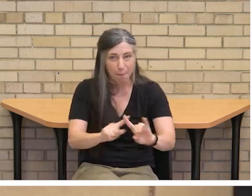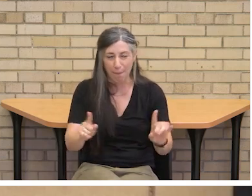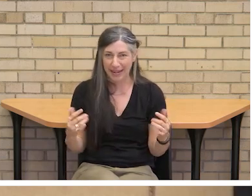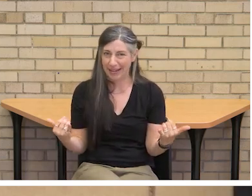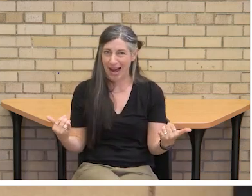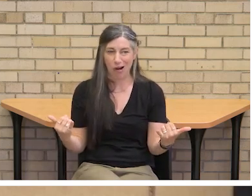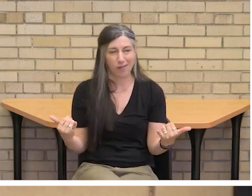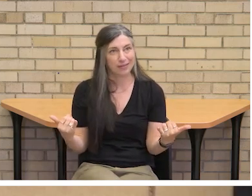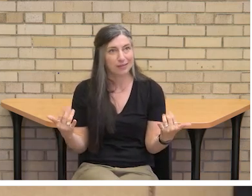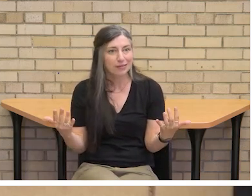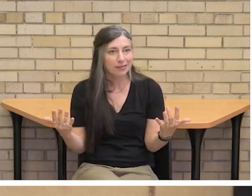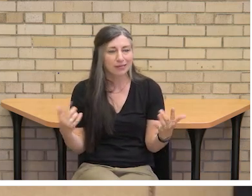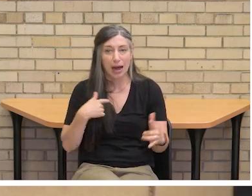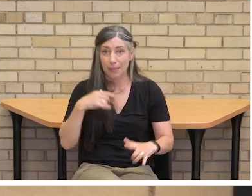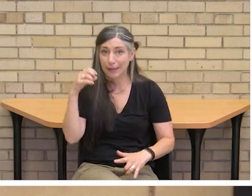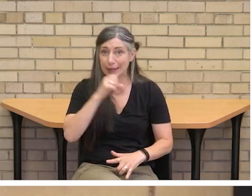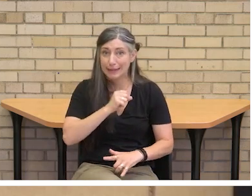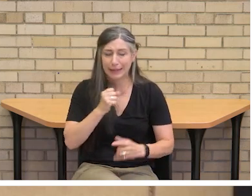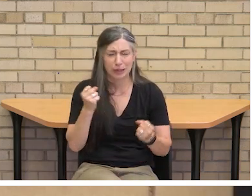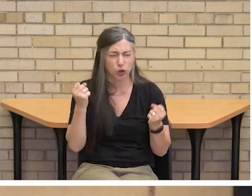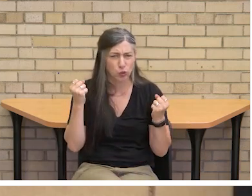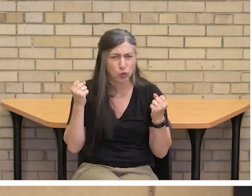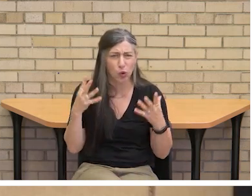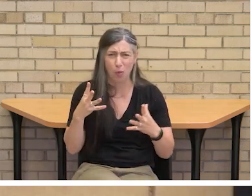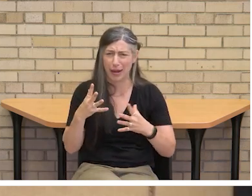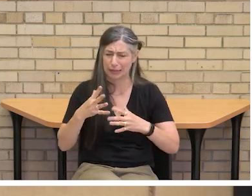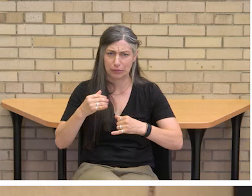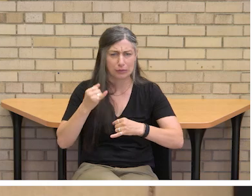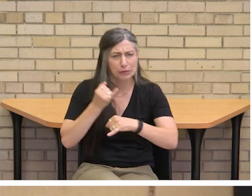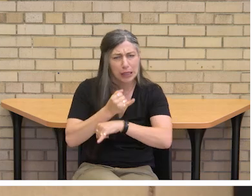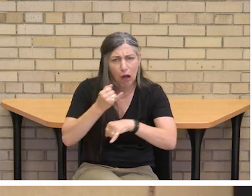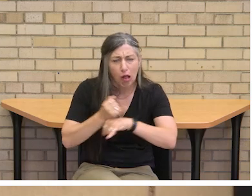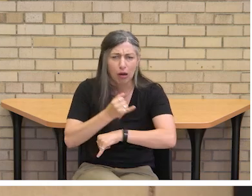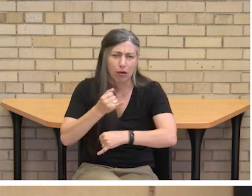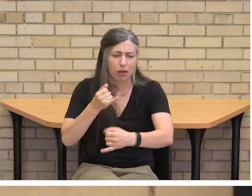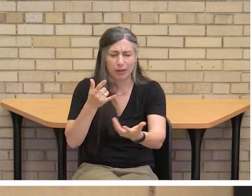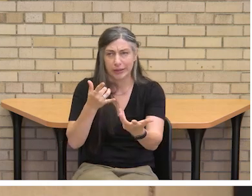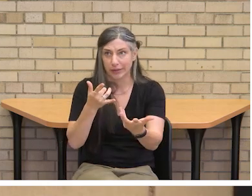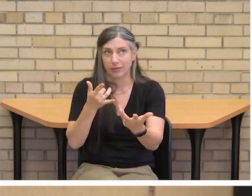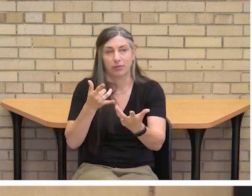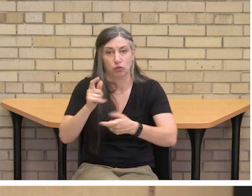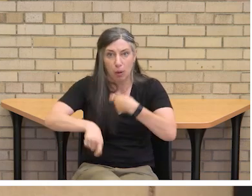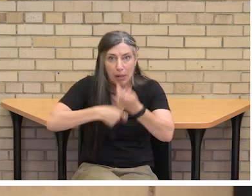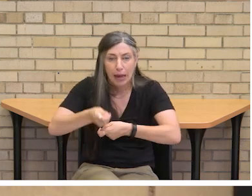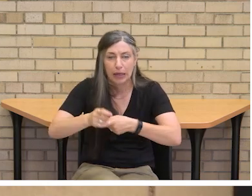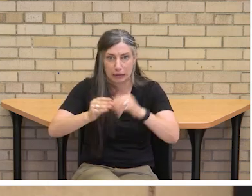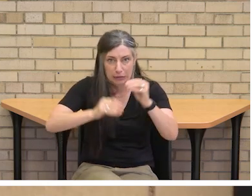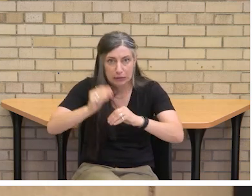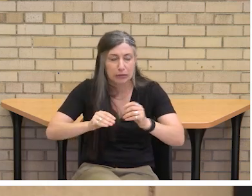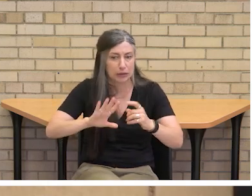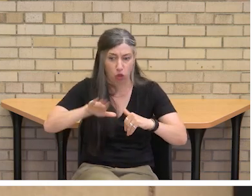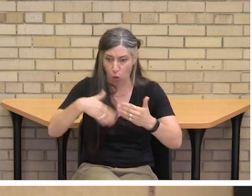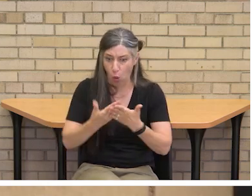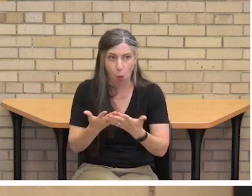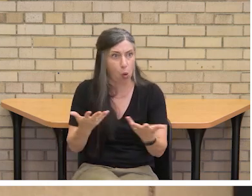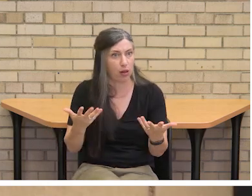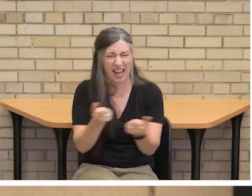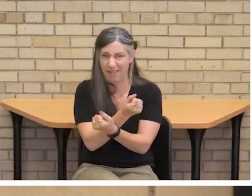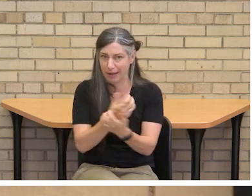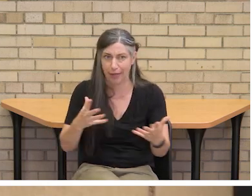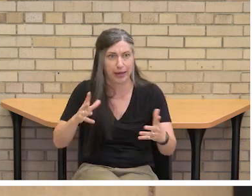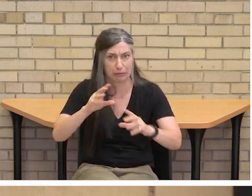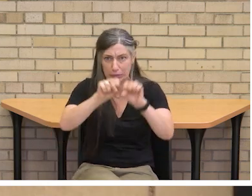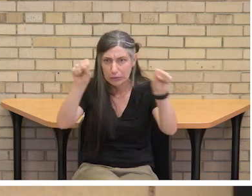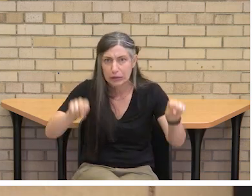the enormous amount of steel repairs, steel strengthening, and the fact that we are replacing the entire floor beam and stringer